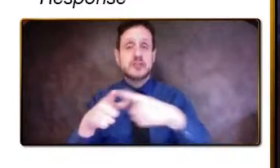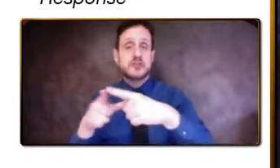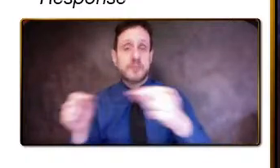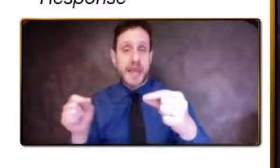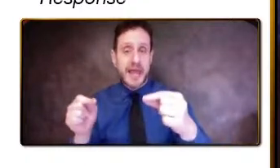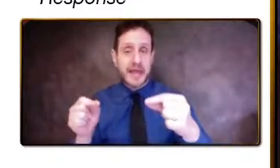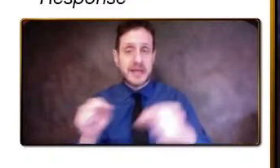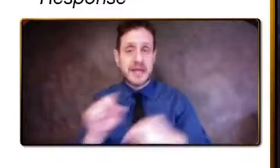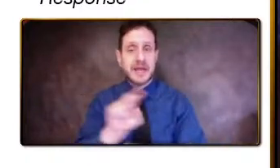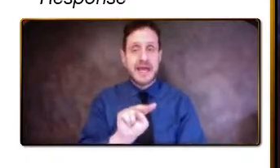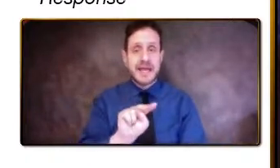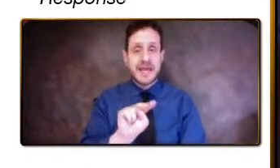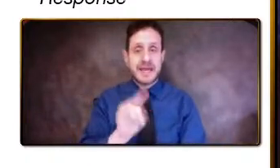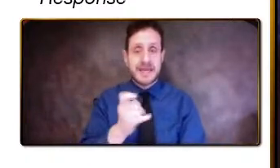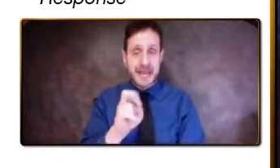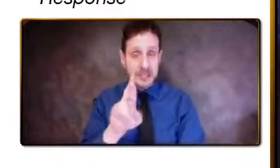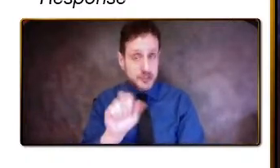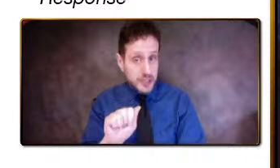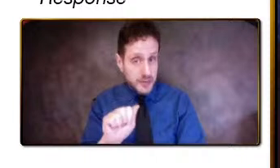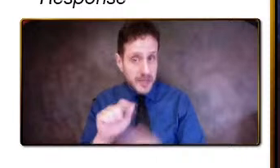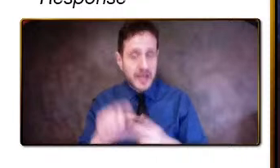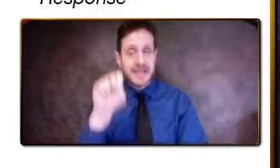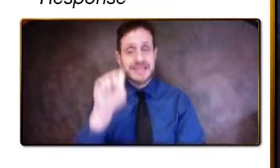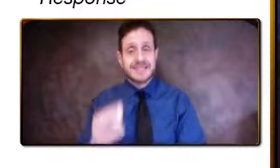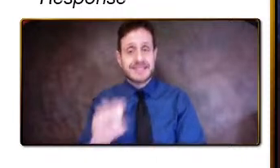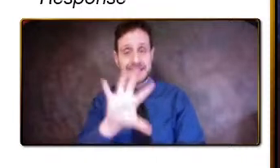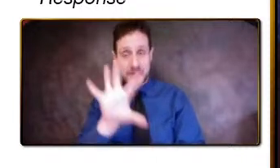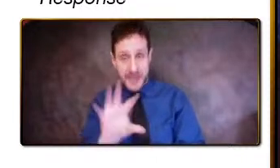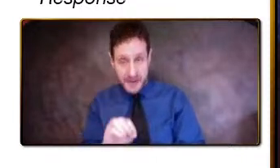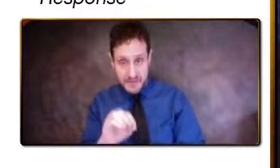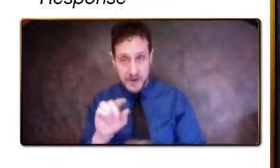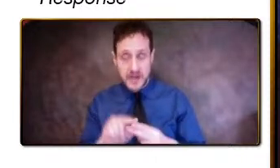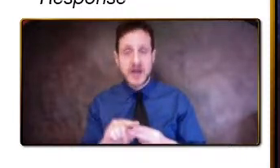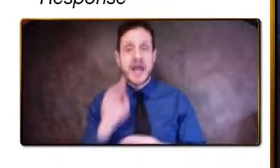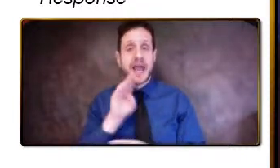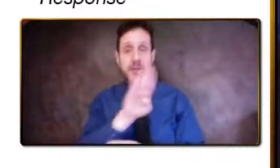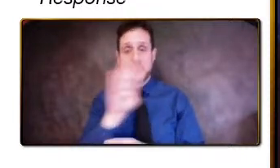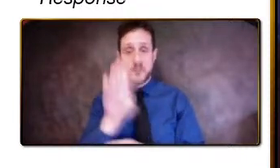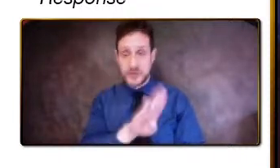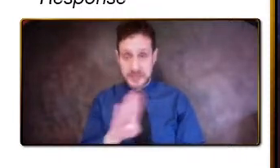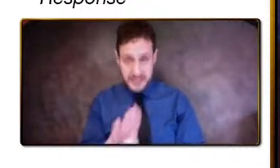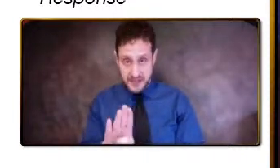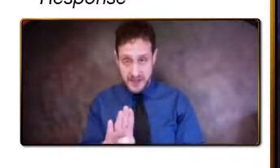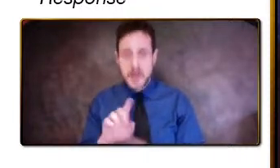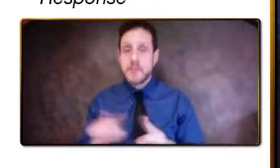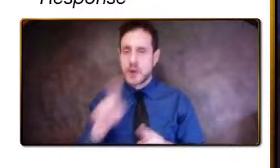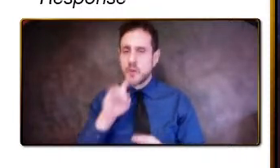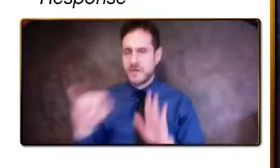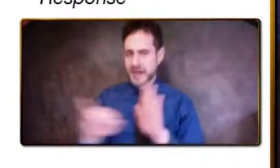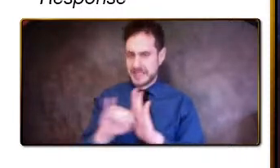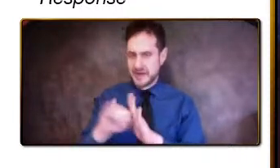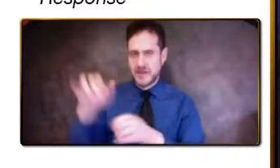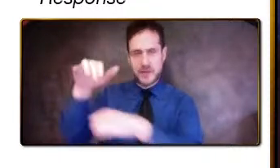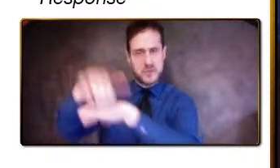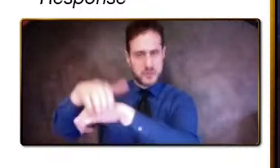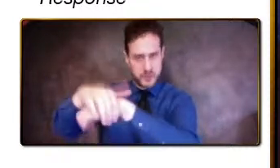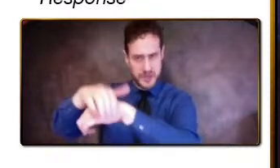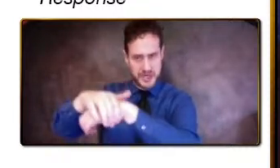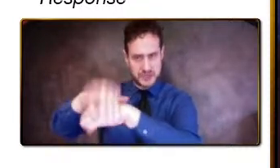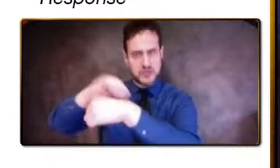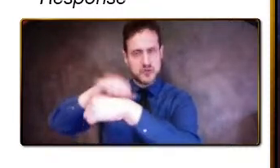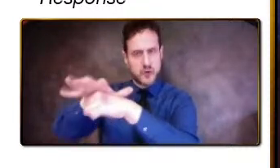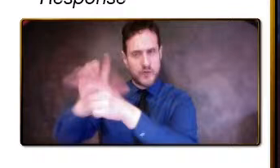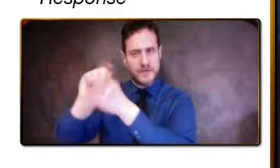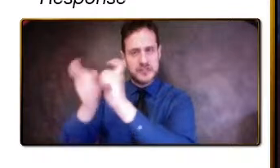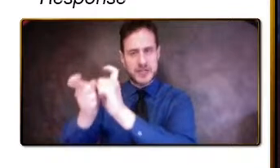we also know a little bit about. But again, it's the British variant that's been identified, the first case of it, here